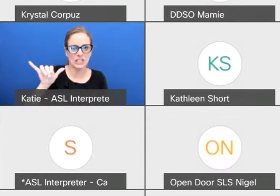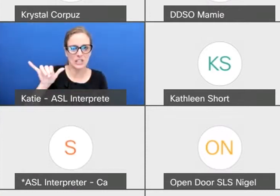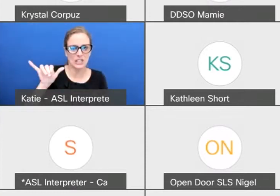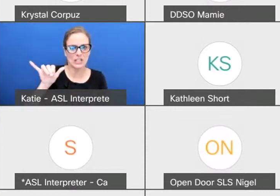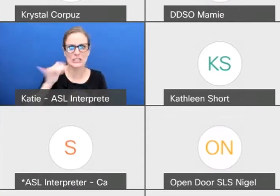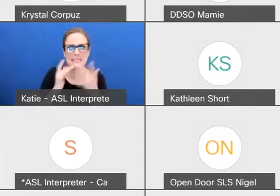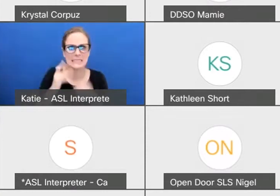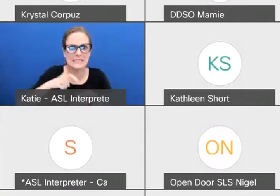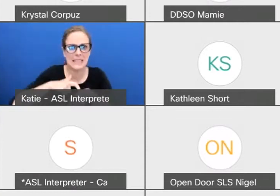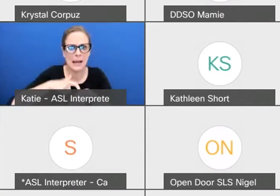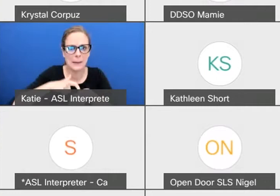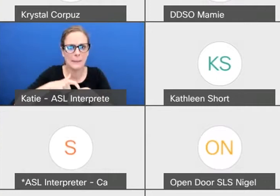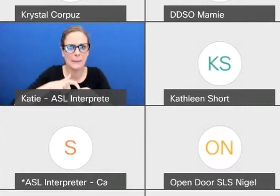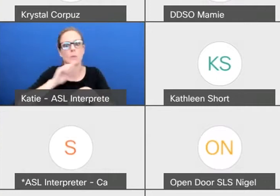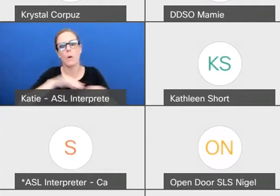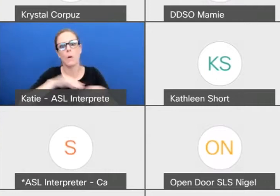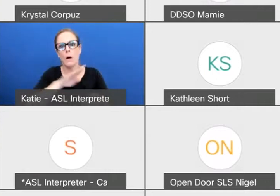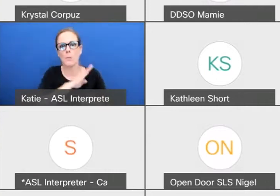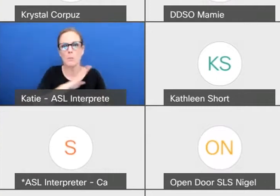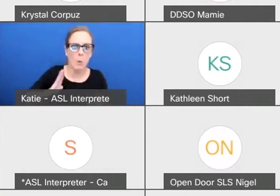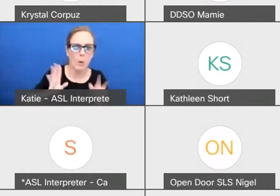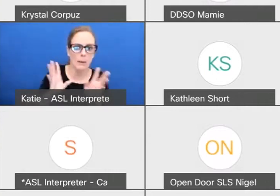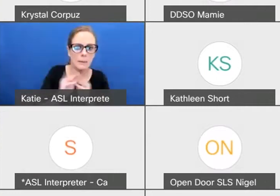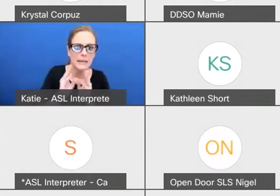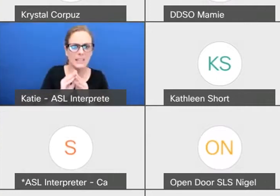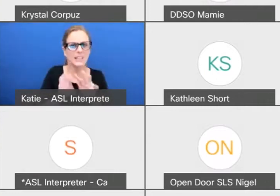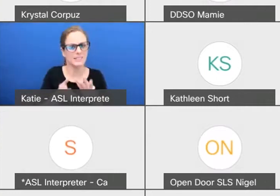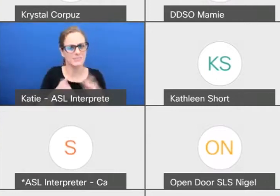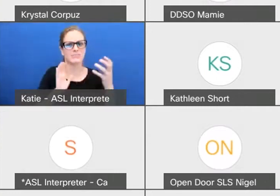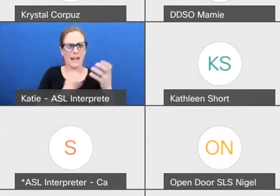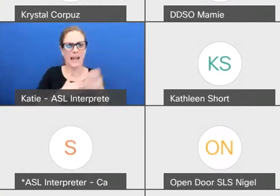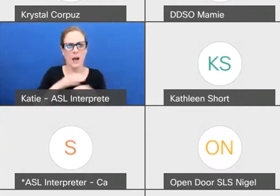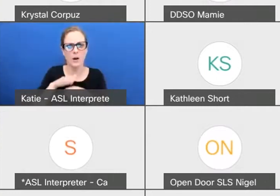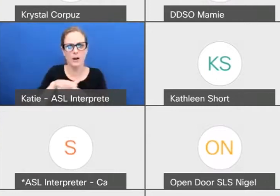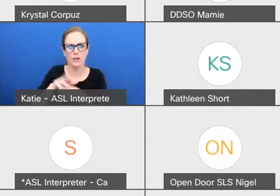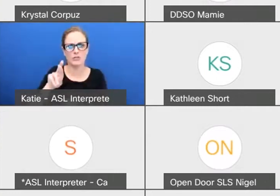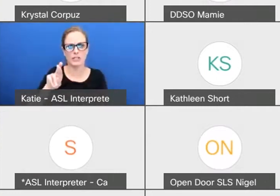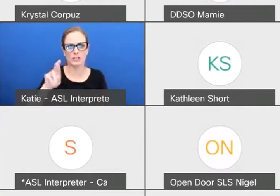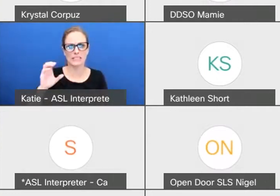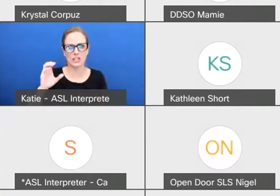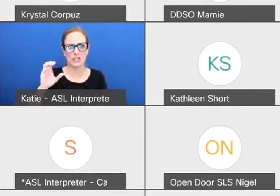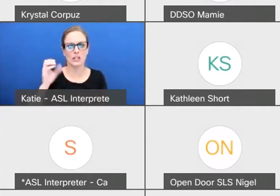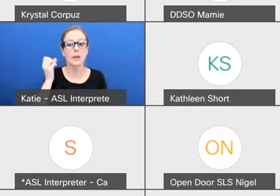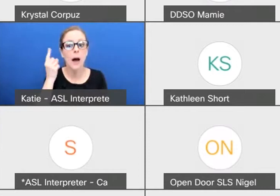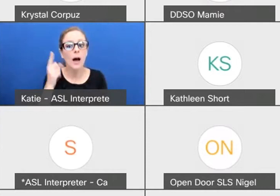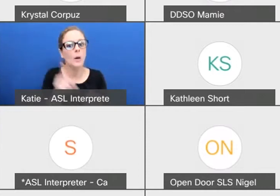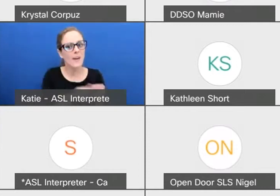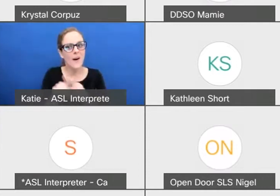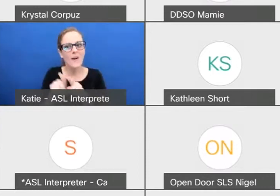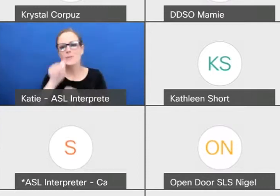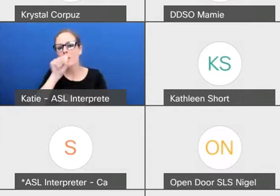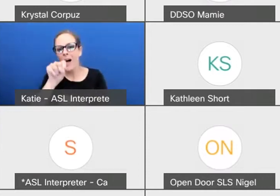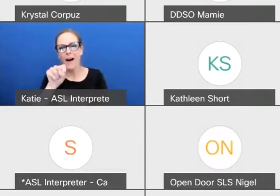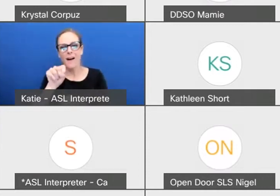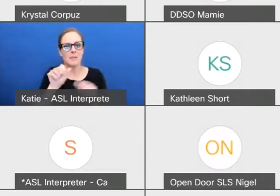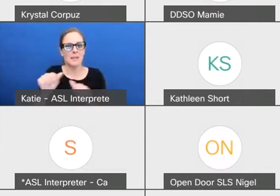It really is an impact on our regional center. That being said, we also love being able to have things like a bunch